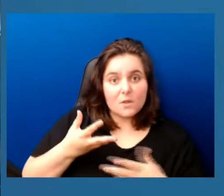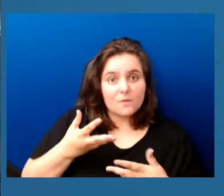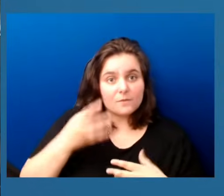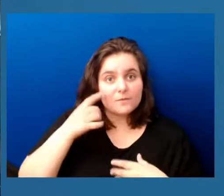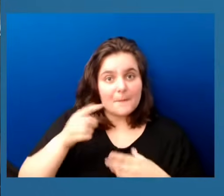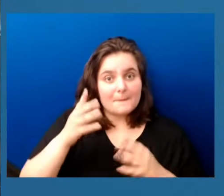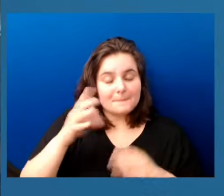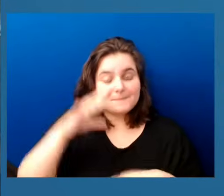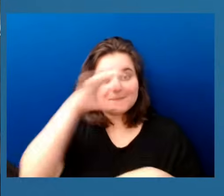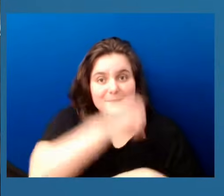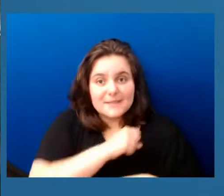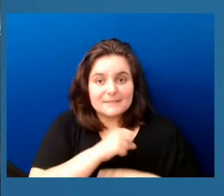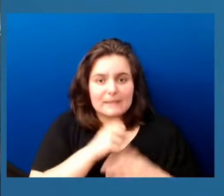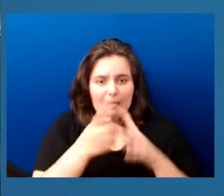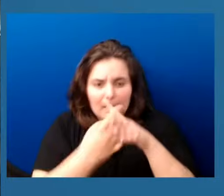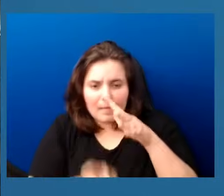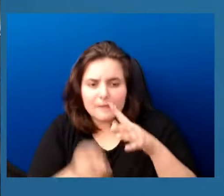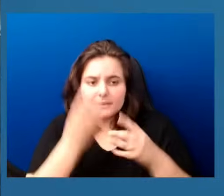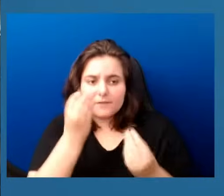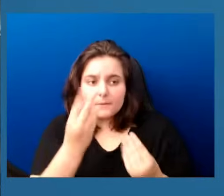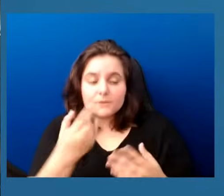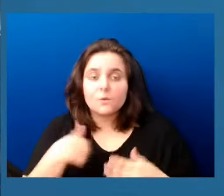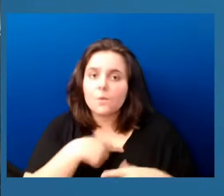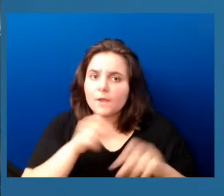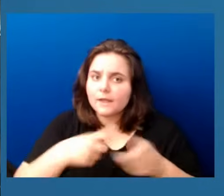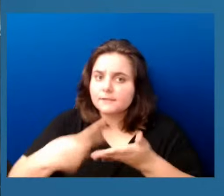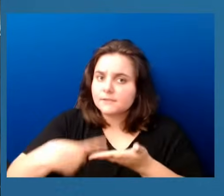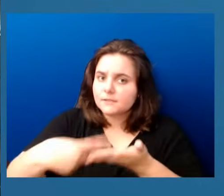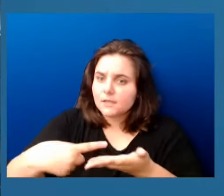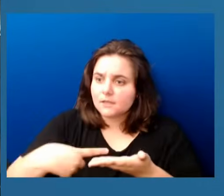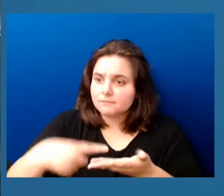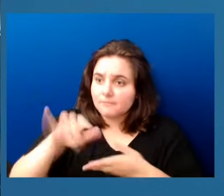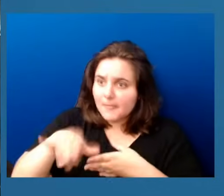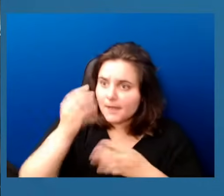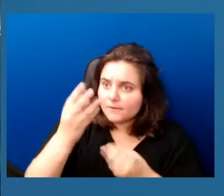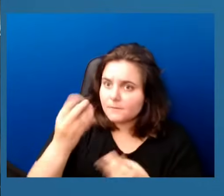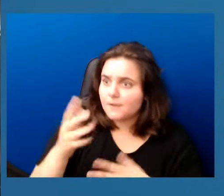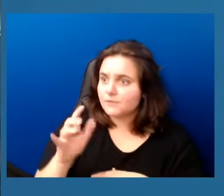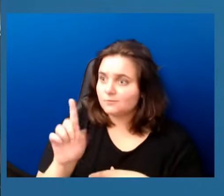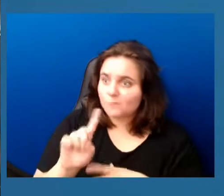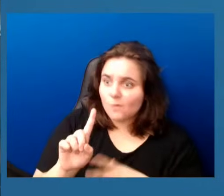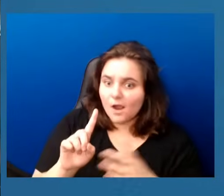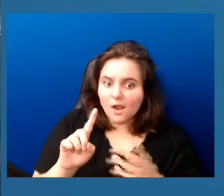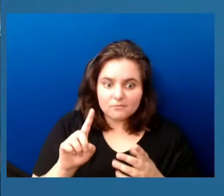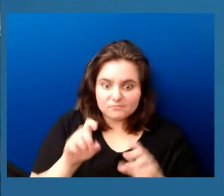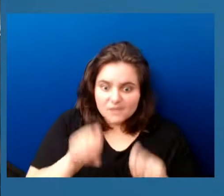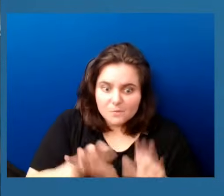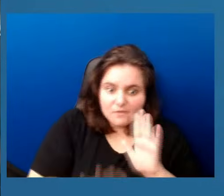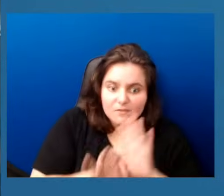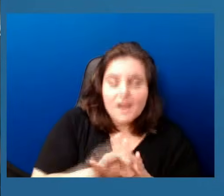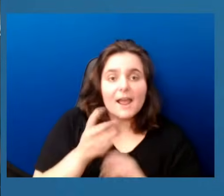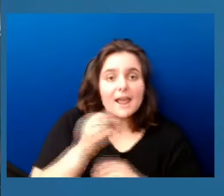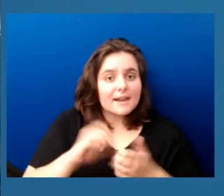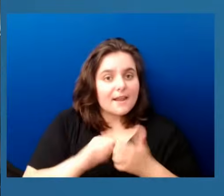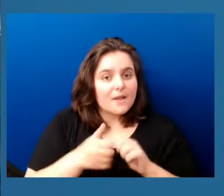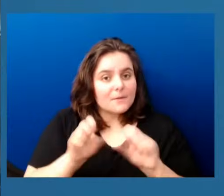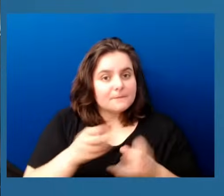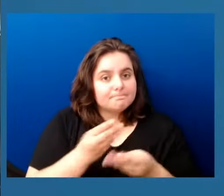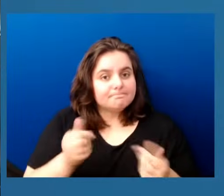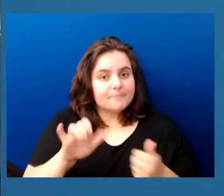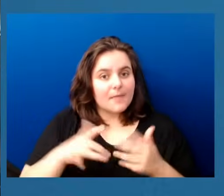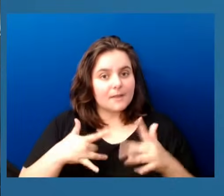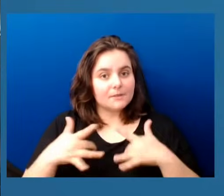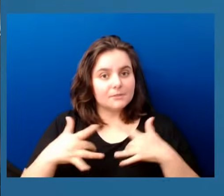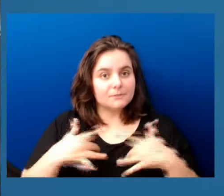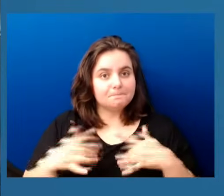discussion about where that information is and how we can remedy the concern. Finally, under the new laws, courts will be vested